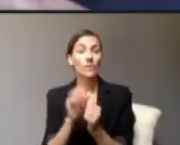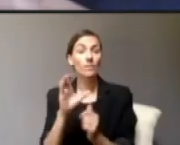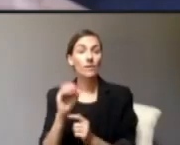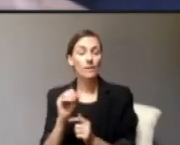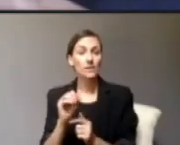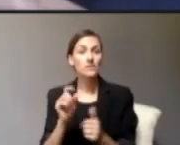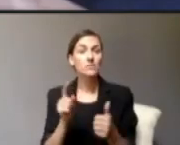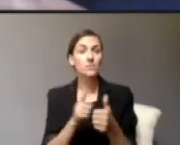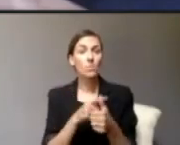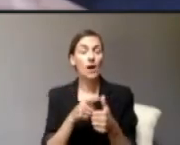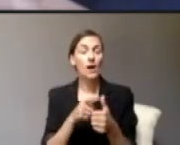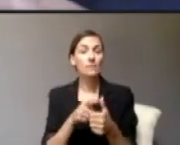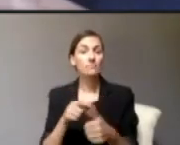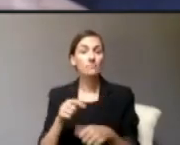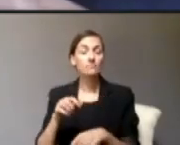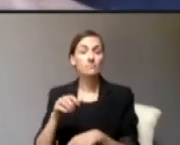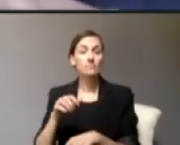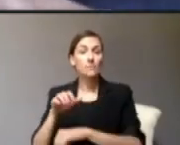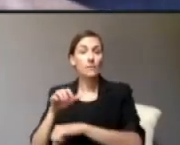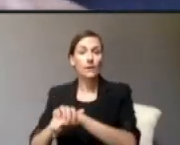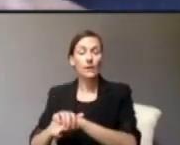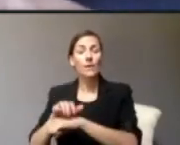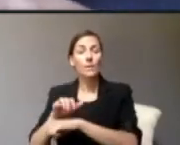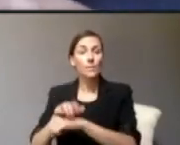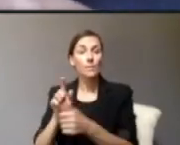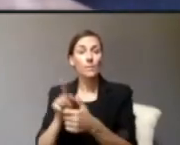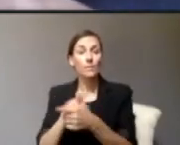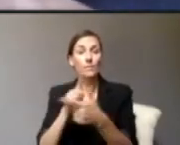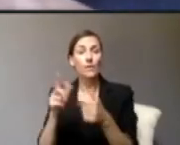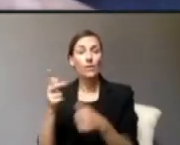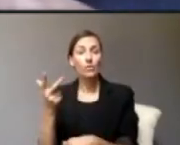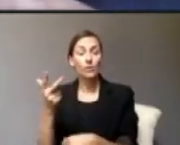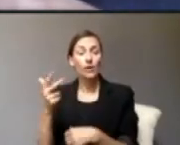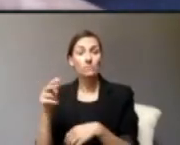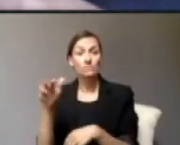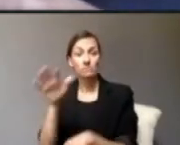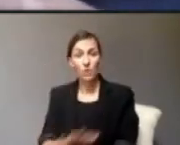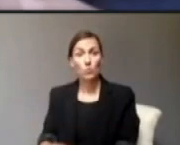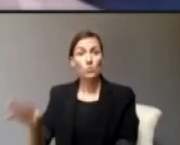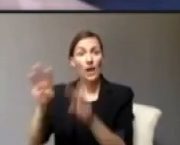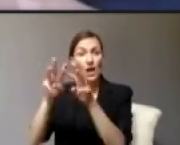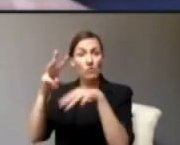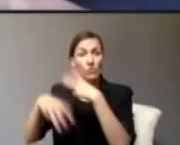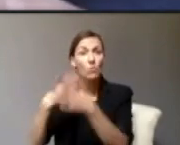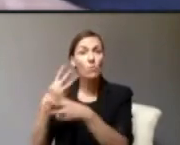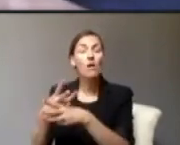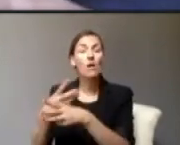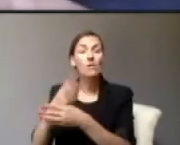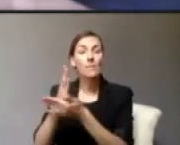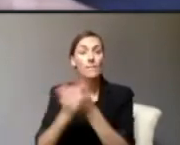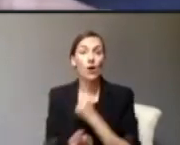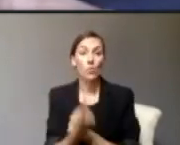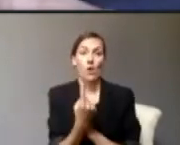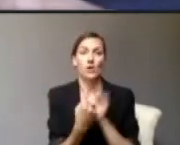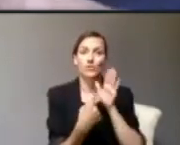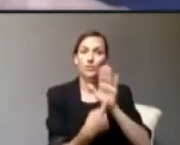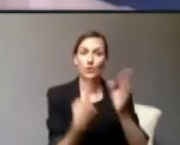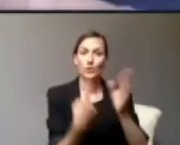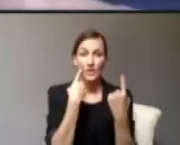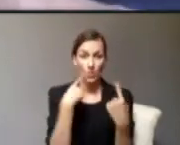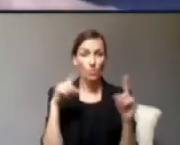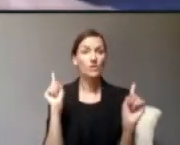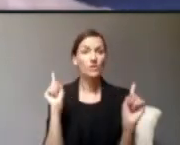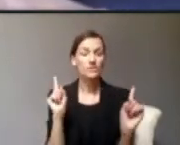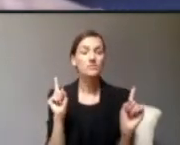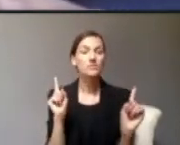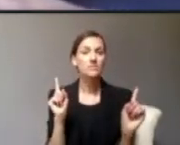Great Britain. There are 3 around the world that have gone through the phase 1, which is to show that it works.